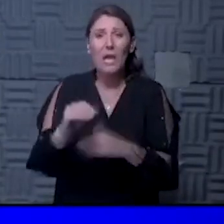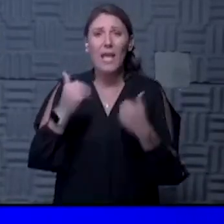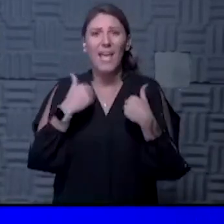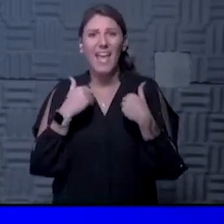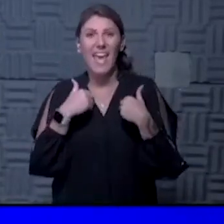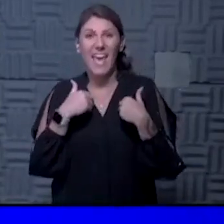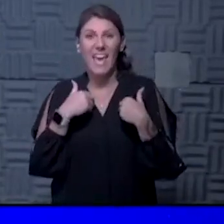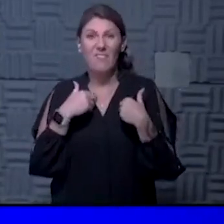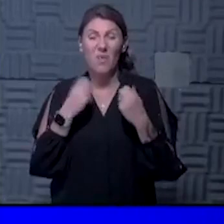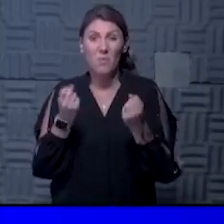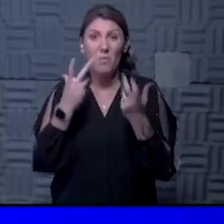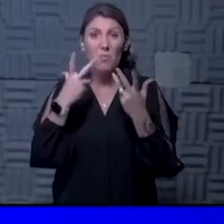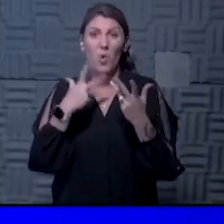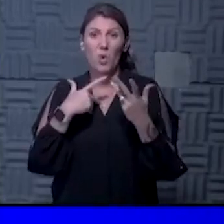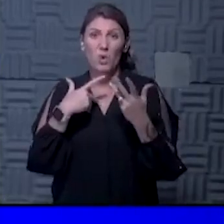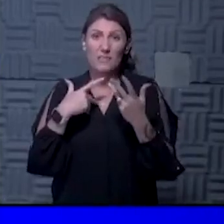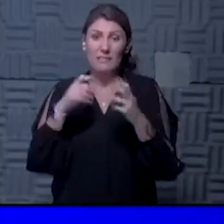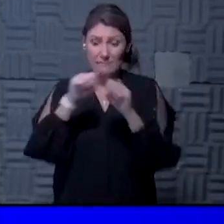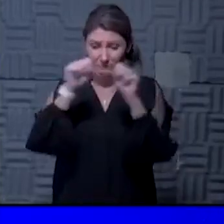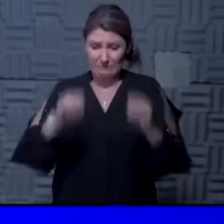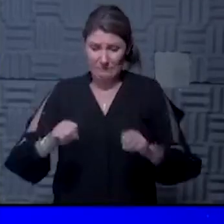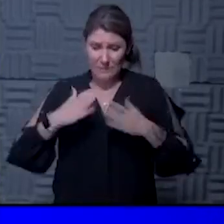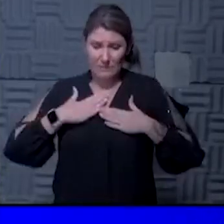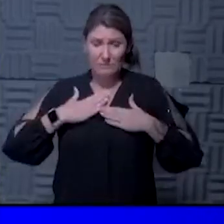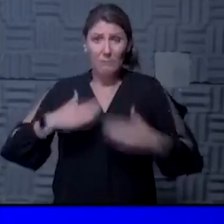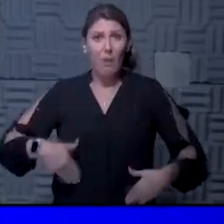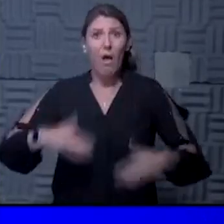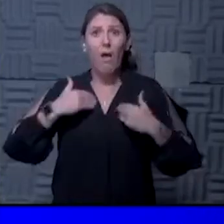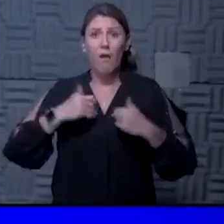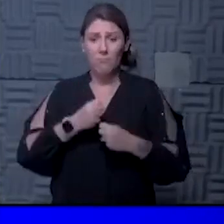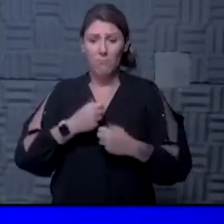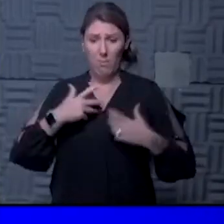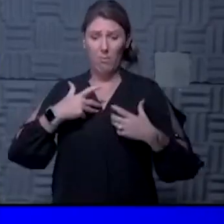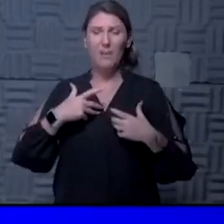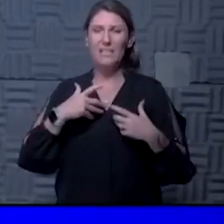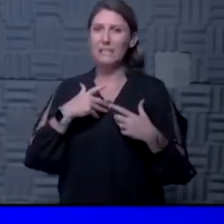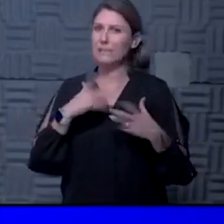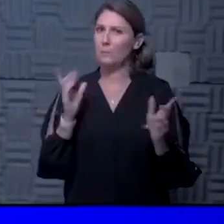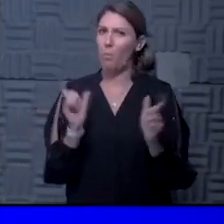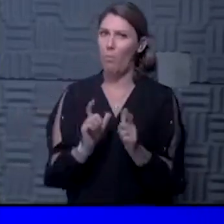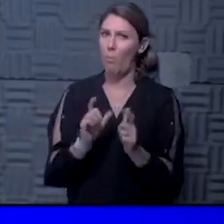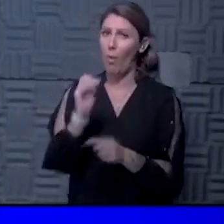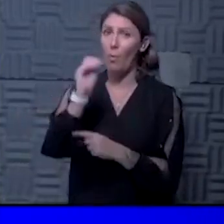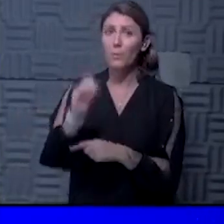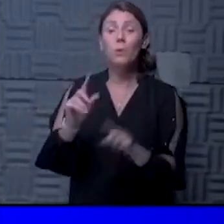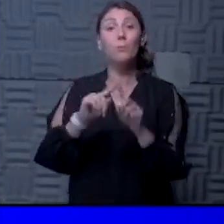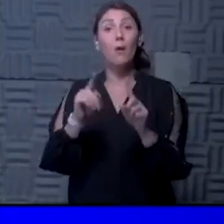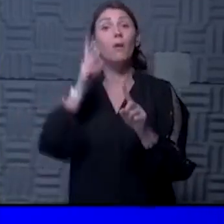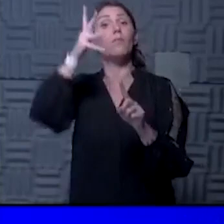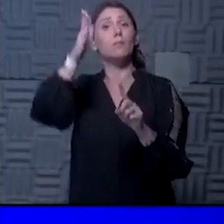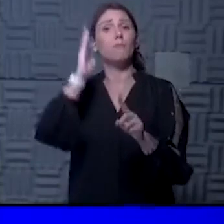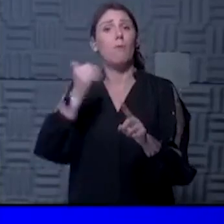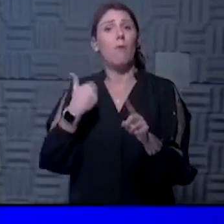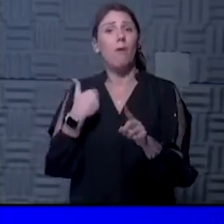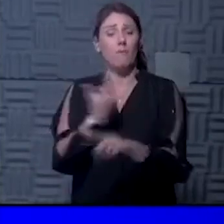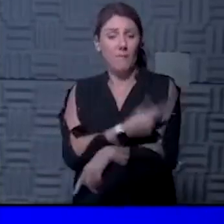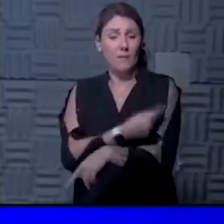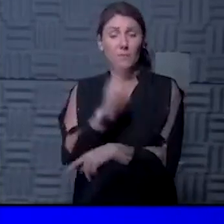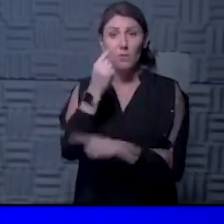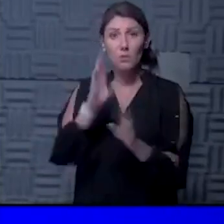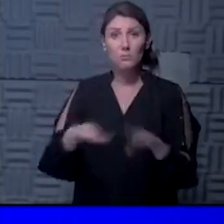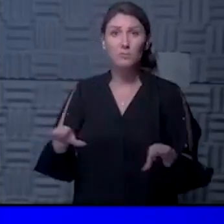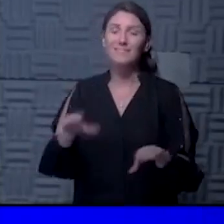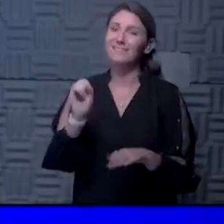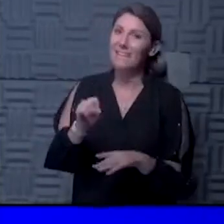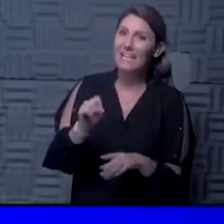multi-system inflammatory syndrome, so it is very small. I think eventually, yeah, there probably will be a vaccine for children, but right now, again,